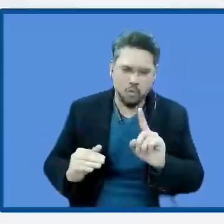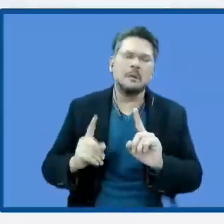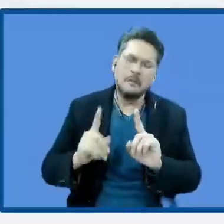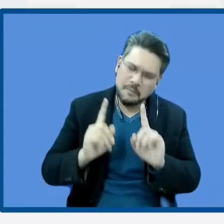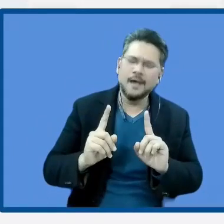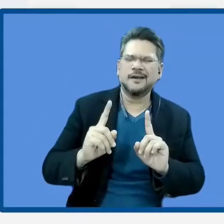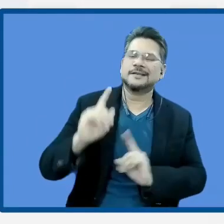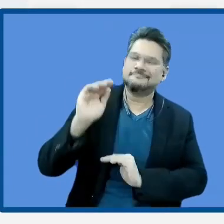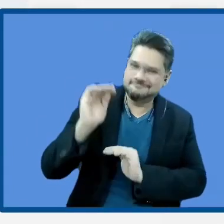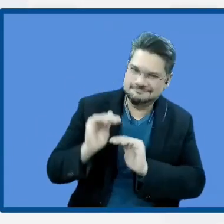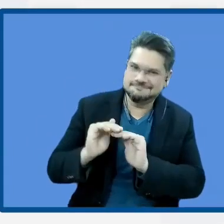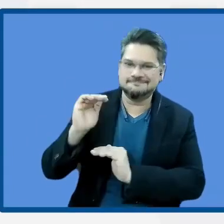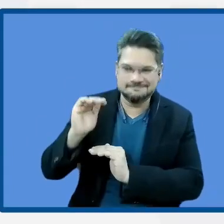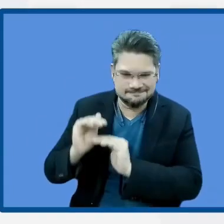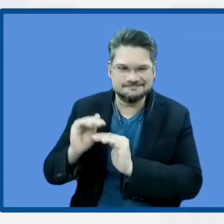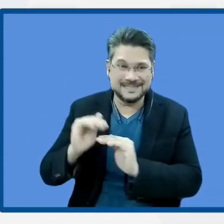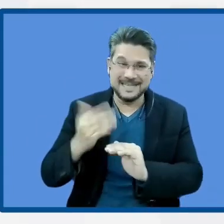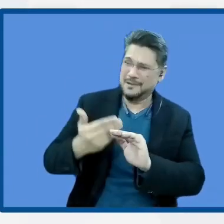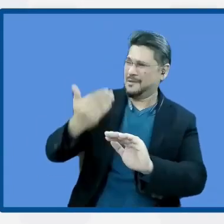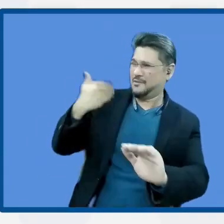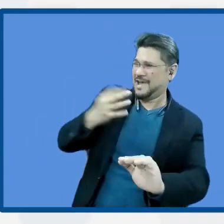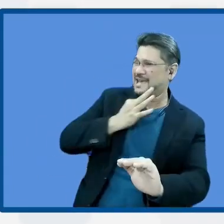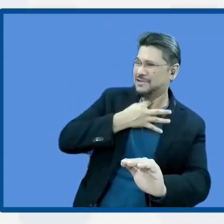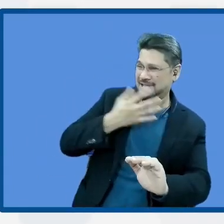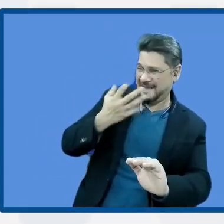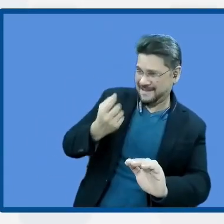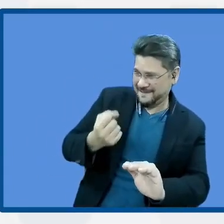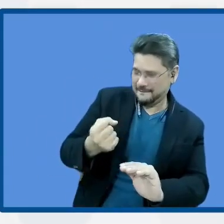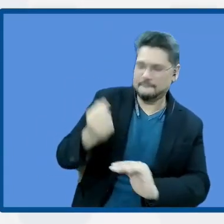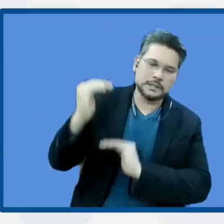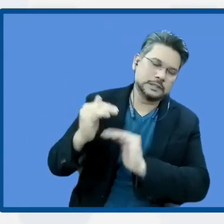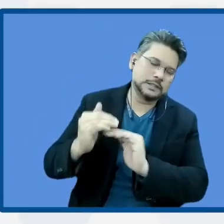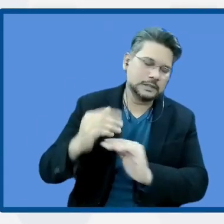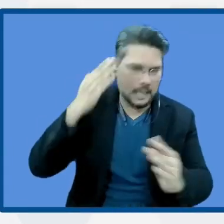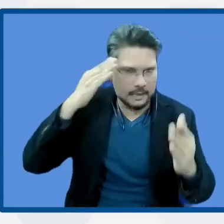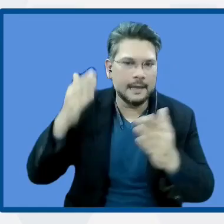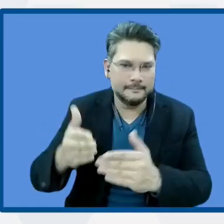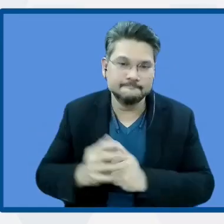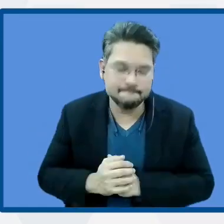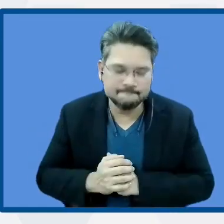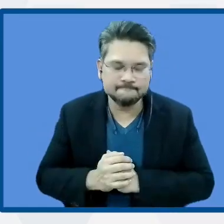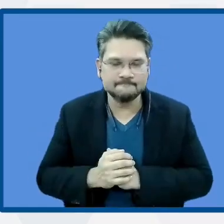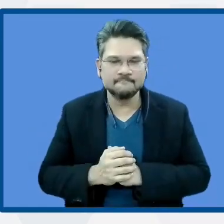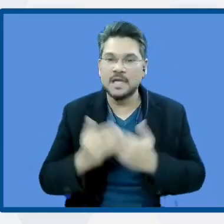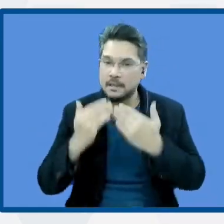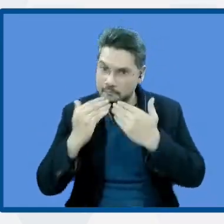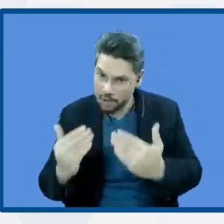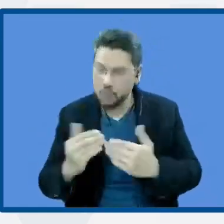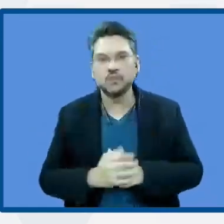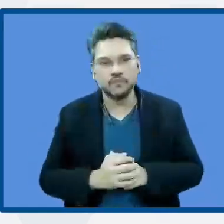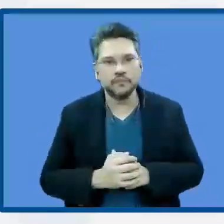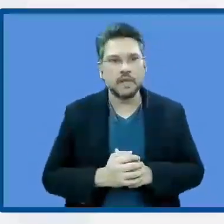the already existing ones. Thank you, Patricia. Okay, so we can see that